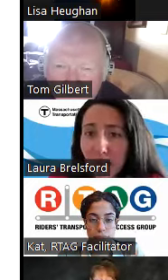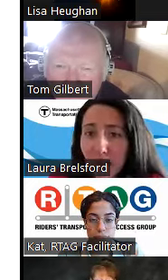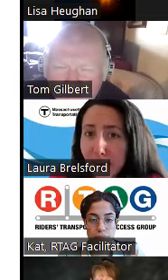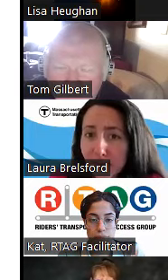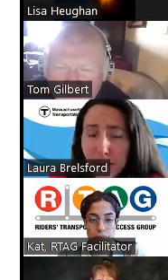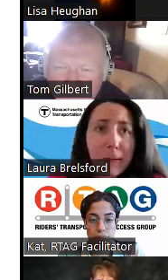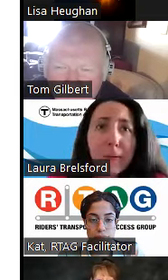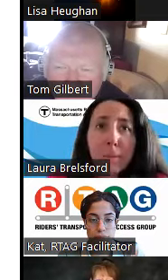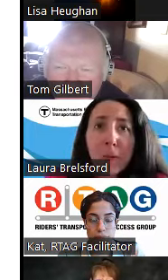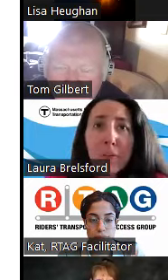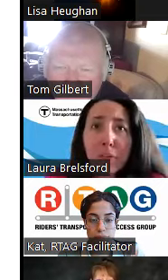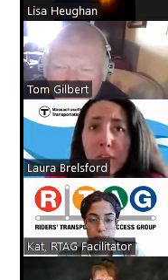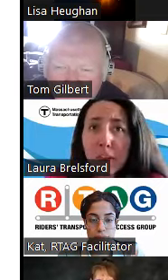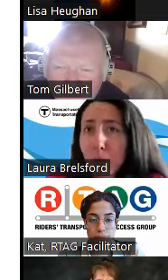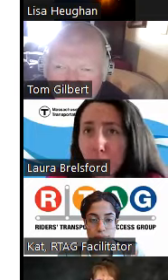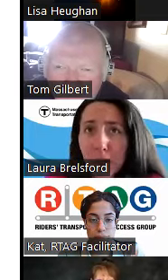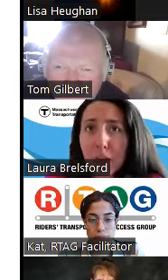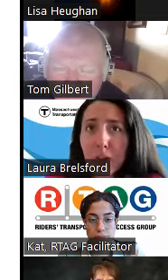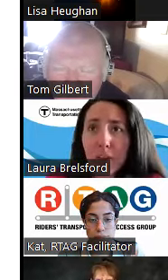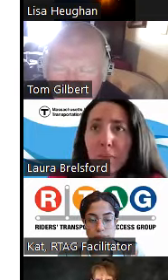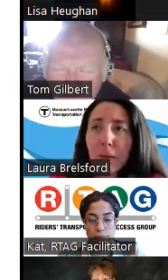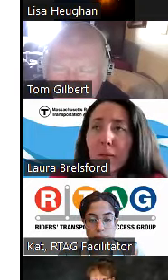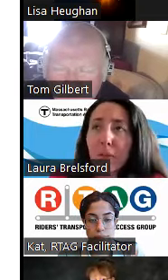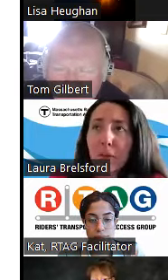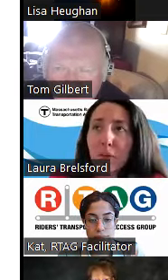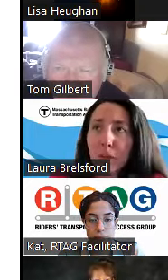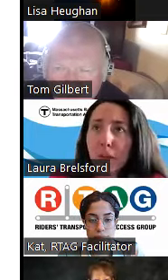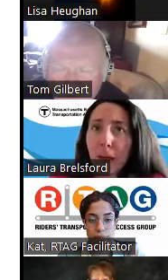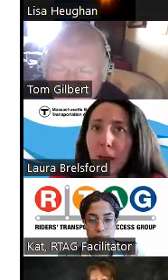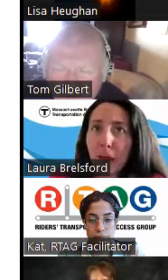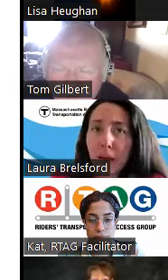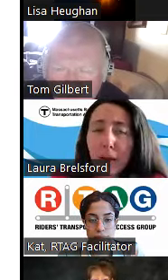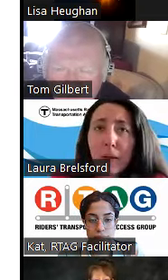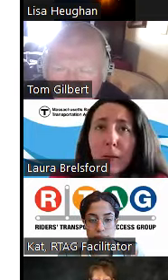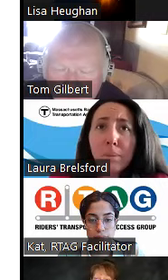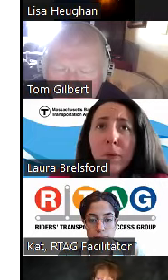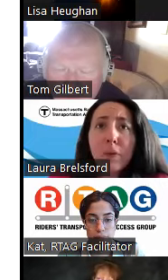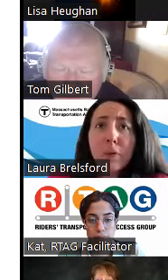between 10 and 15, 20 years they've been using a